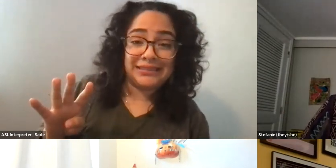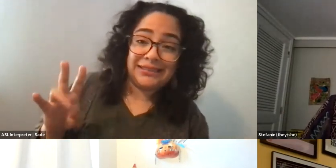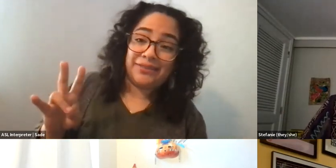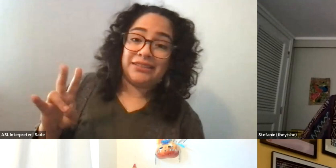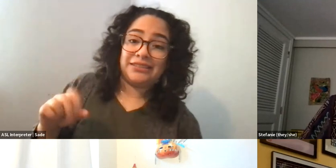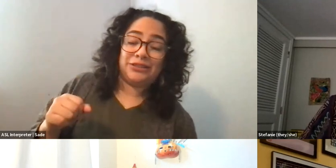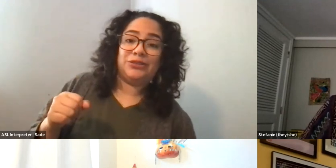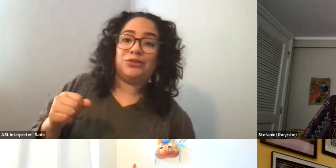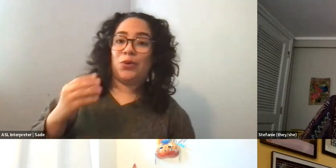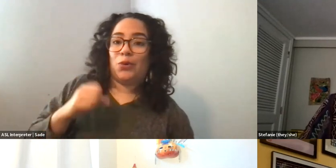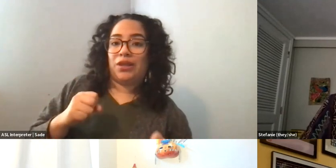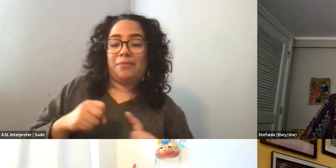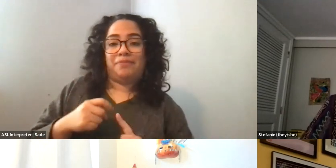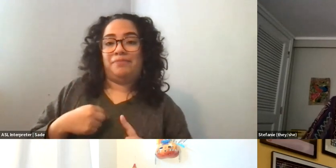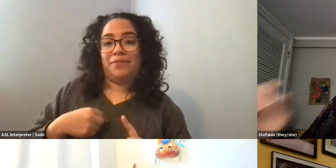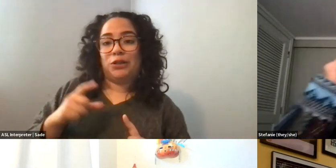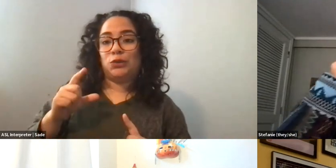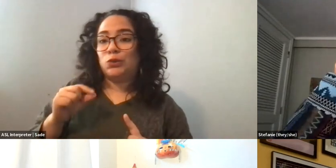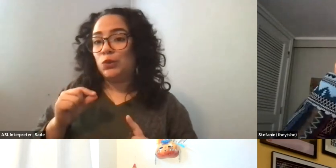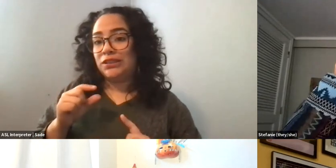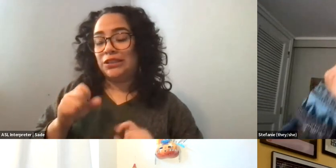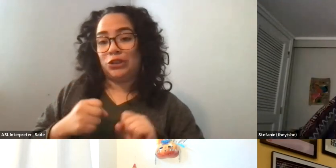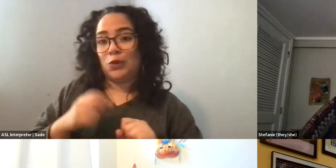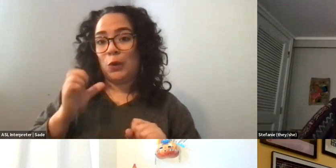Stefanie, who's like full of wisdom